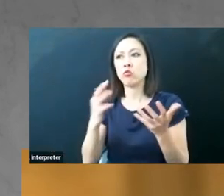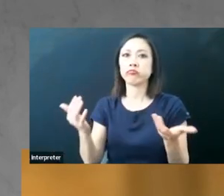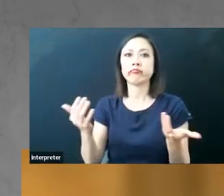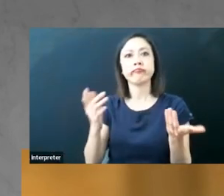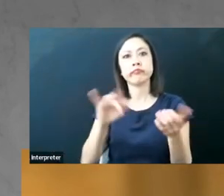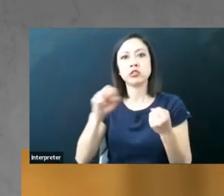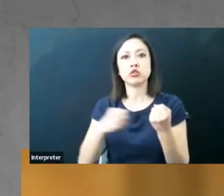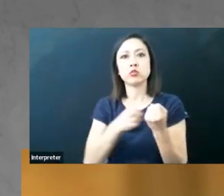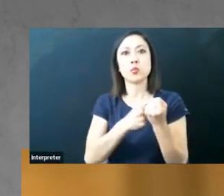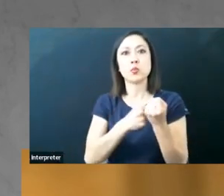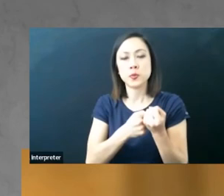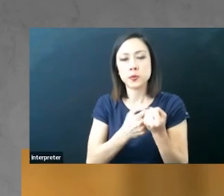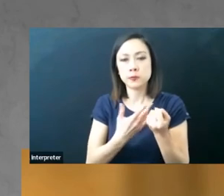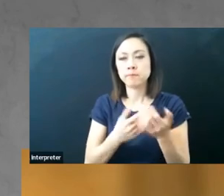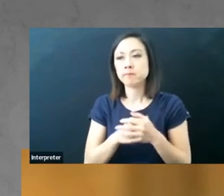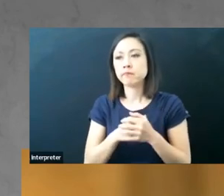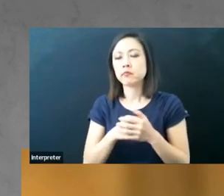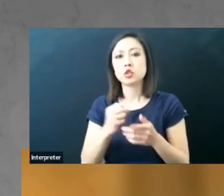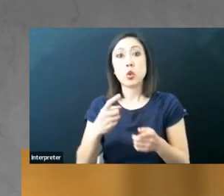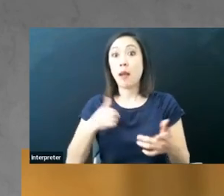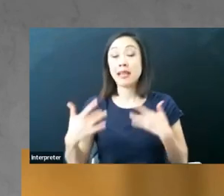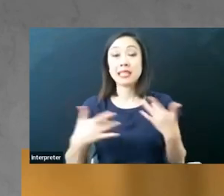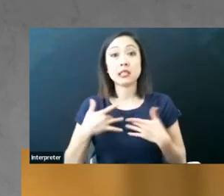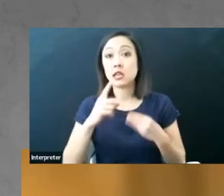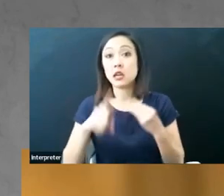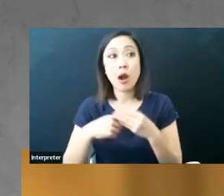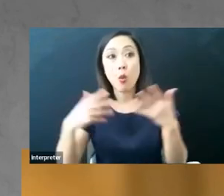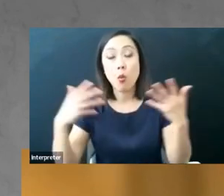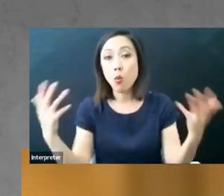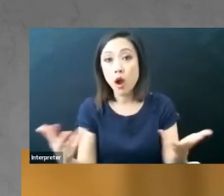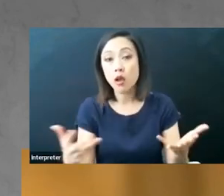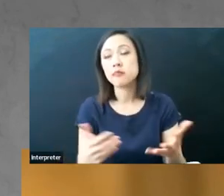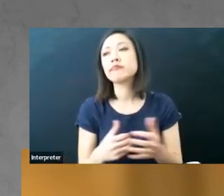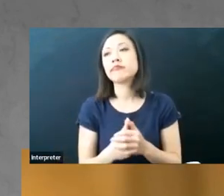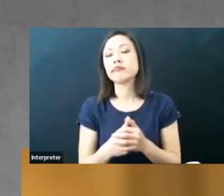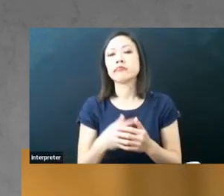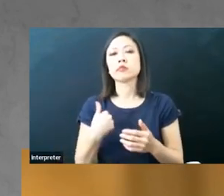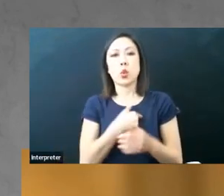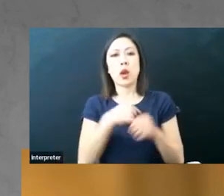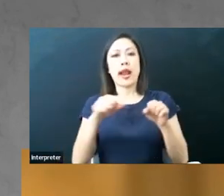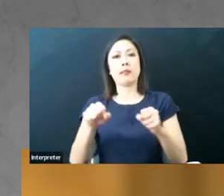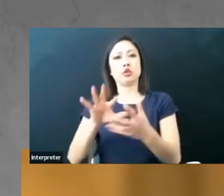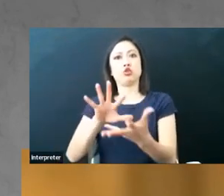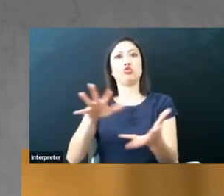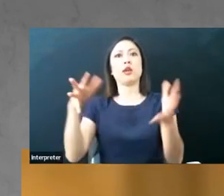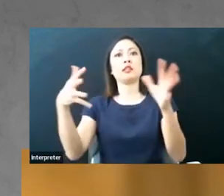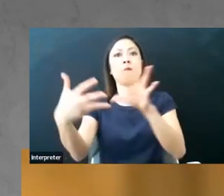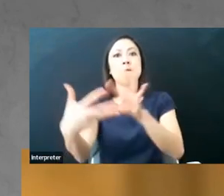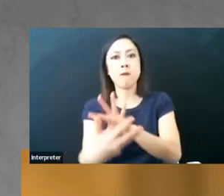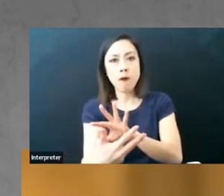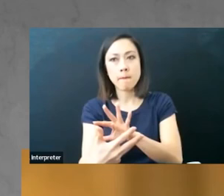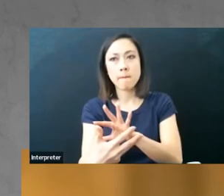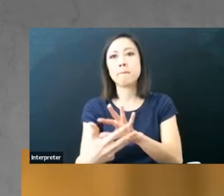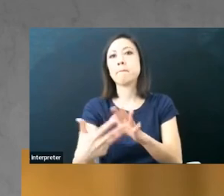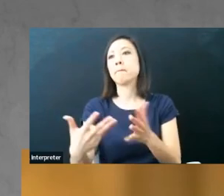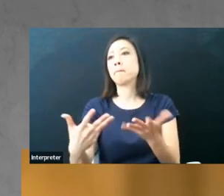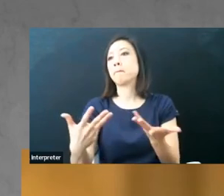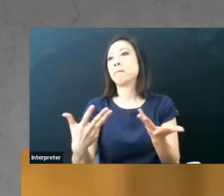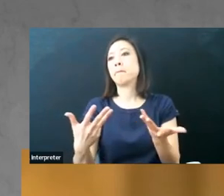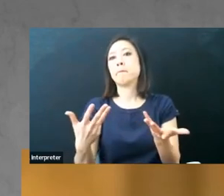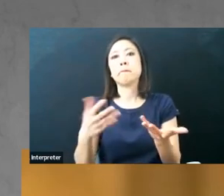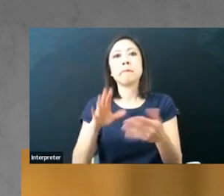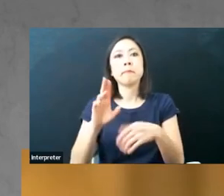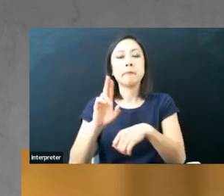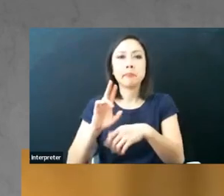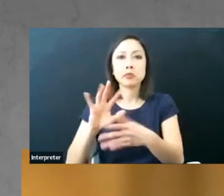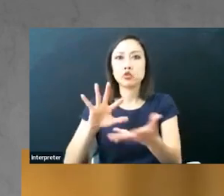I excited about? The ability to transform what we're doing in ways that make them ever more helpful, productive, through using